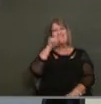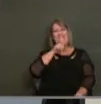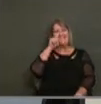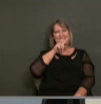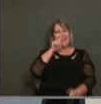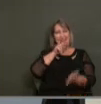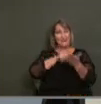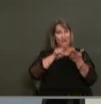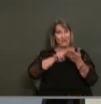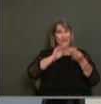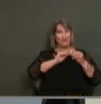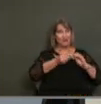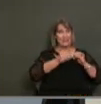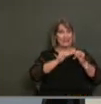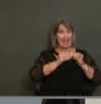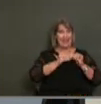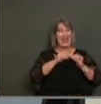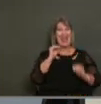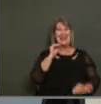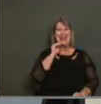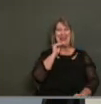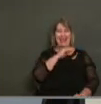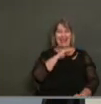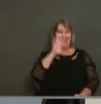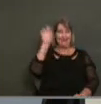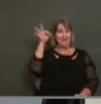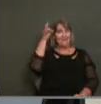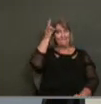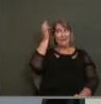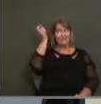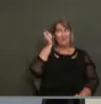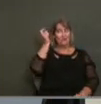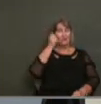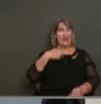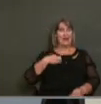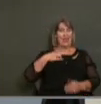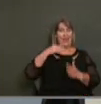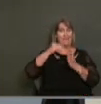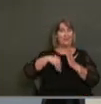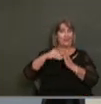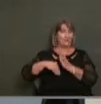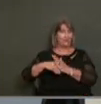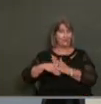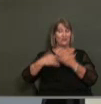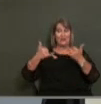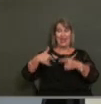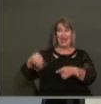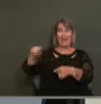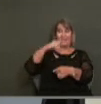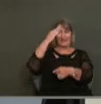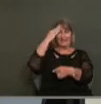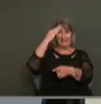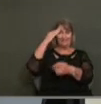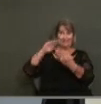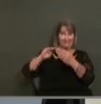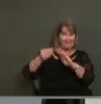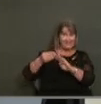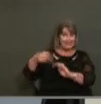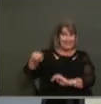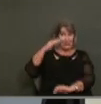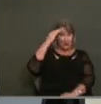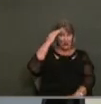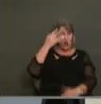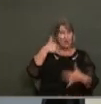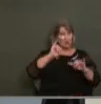and admittedly lied on federal grant applications. So now that the city is aware of this, is this something we're even